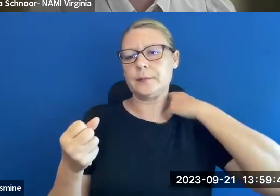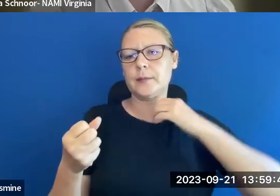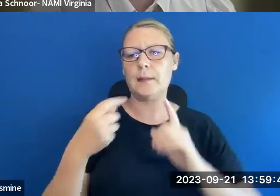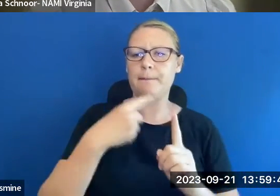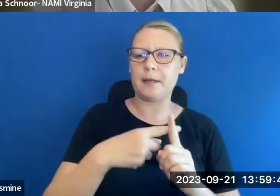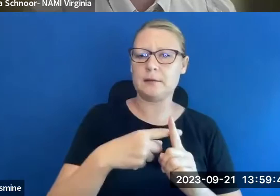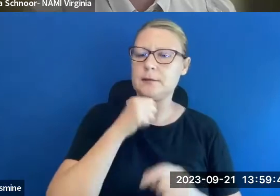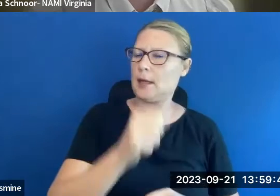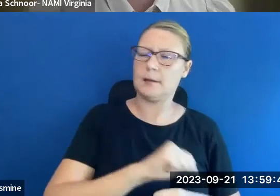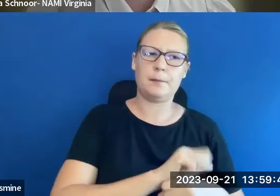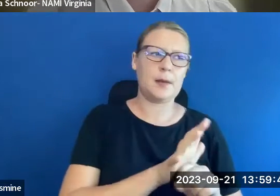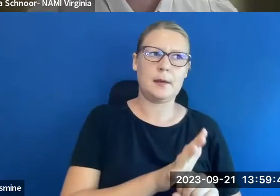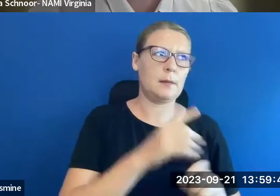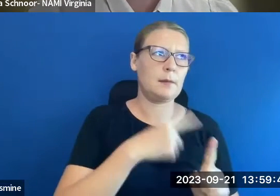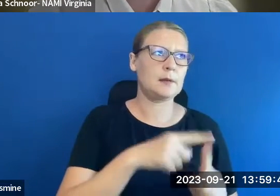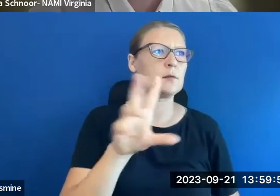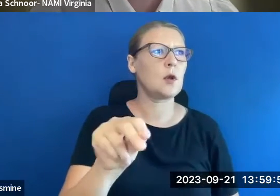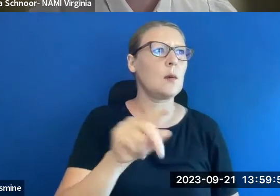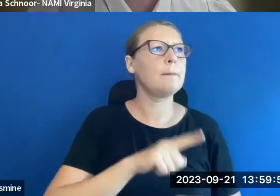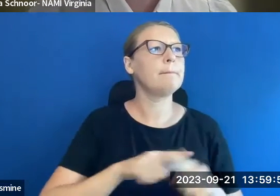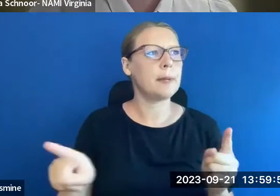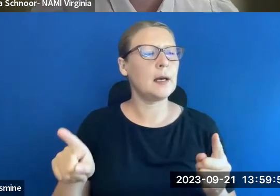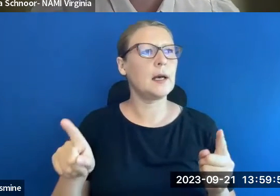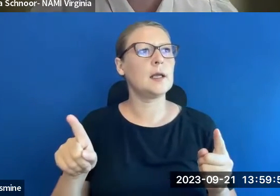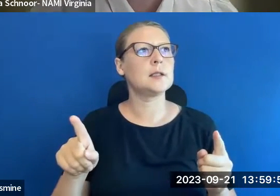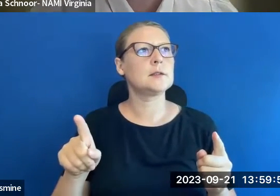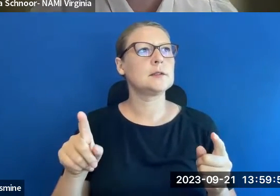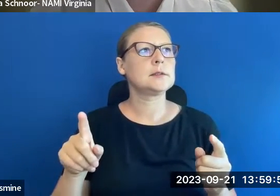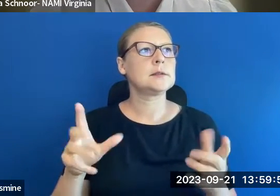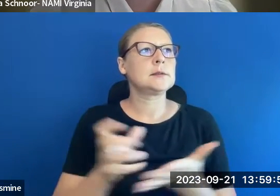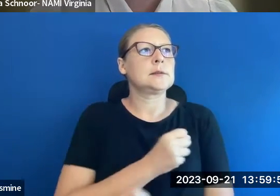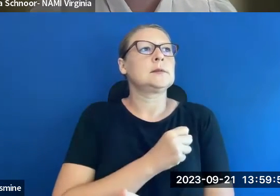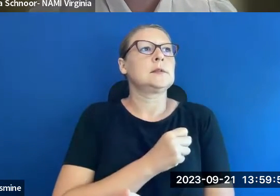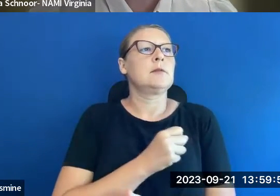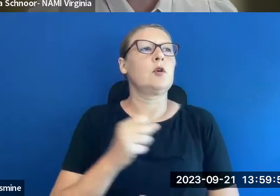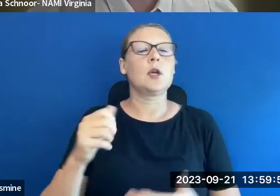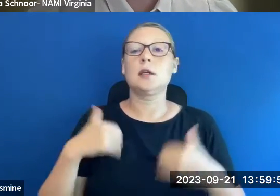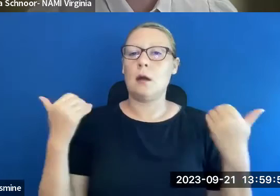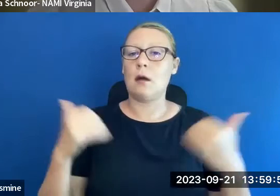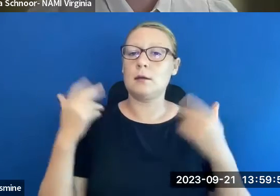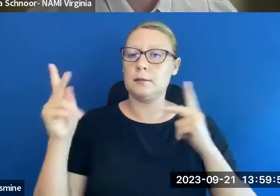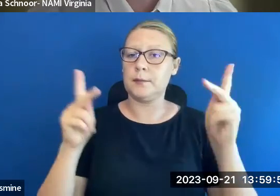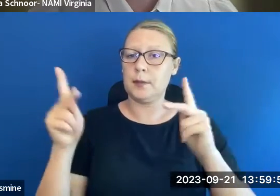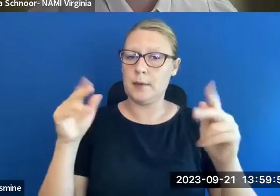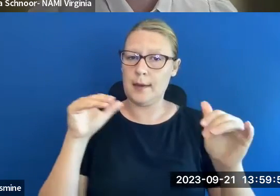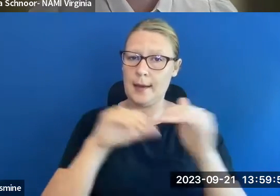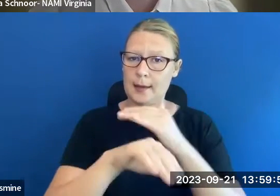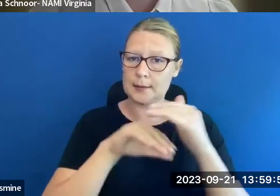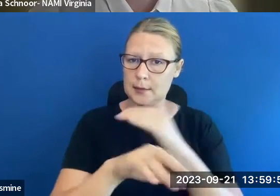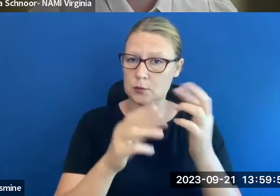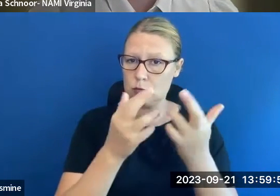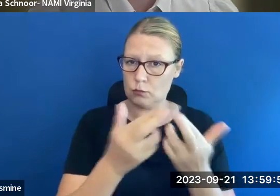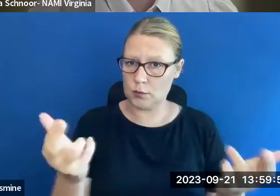pandemic, but of the greater ability for young people to access resources on the internet, because there are